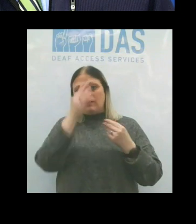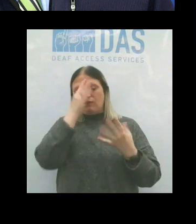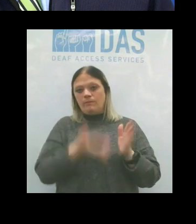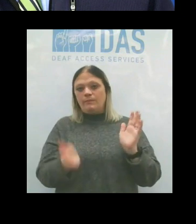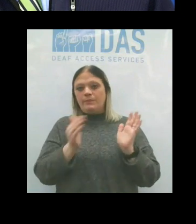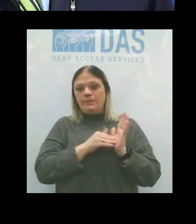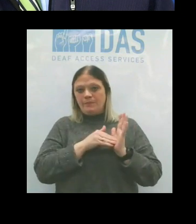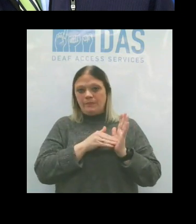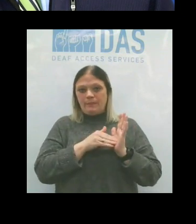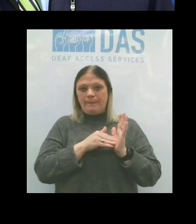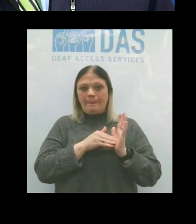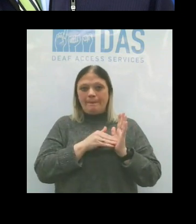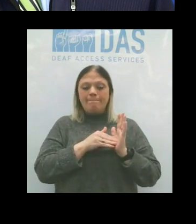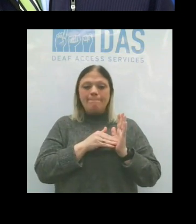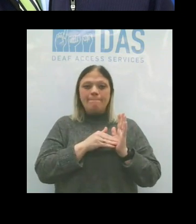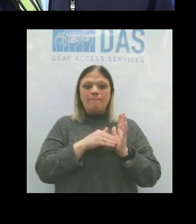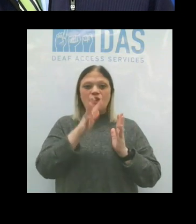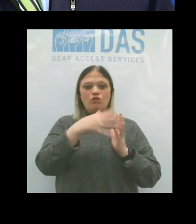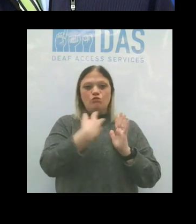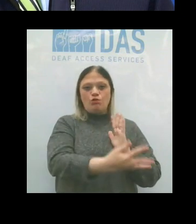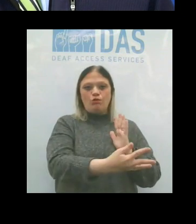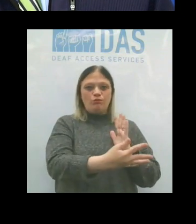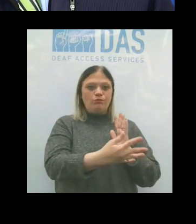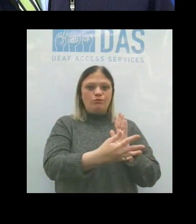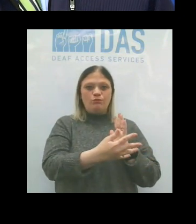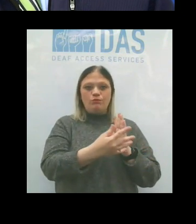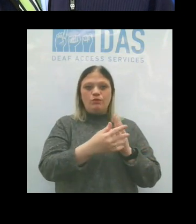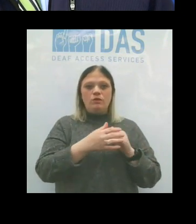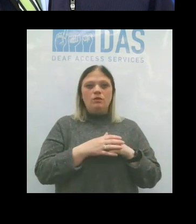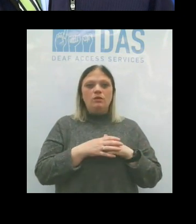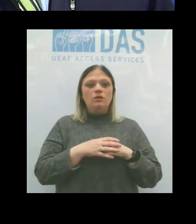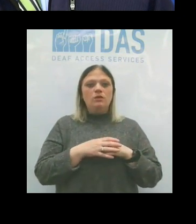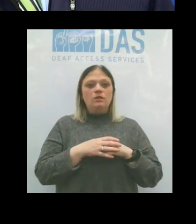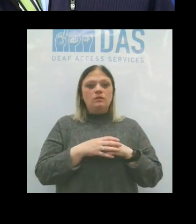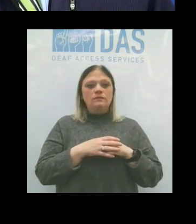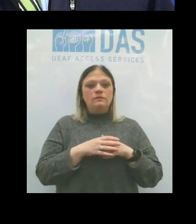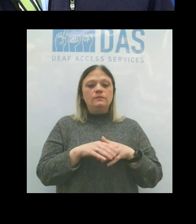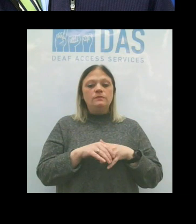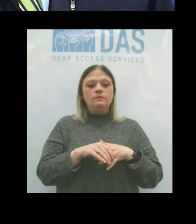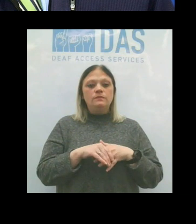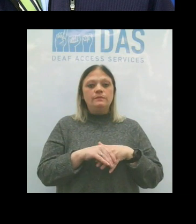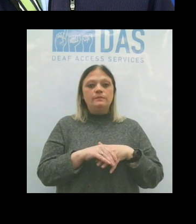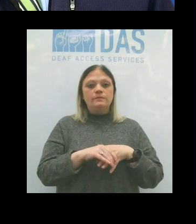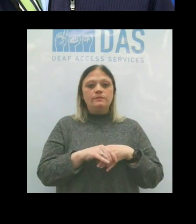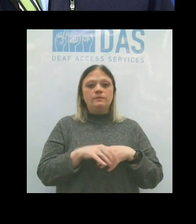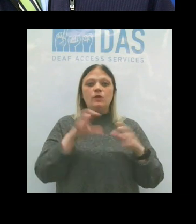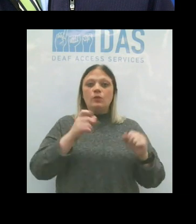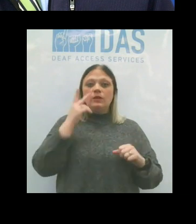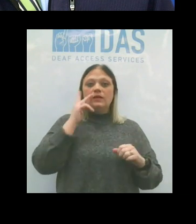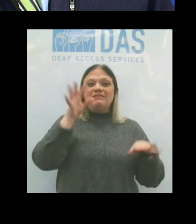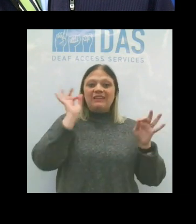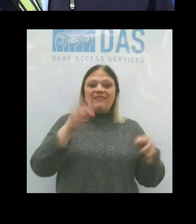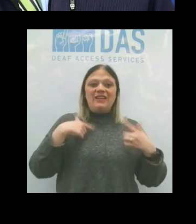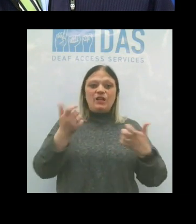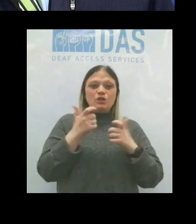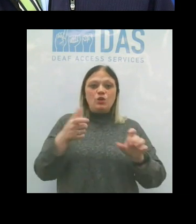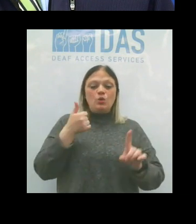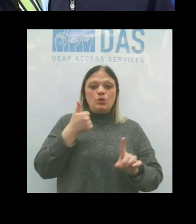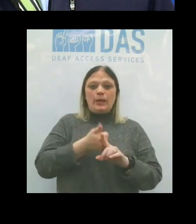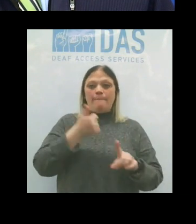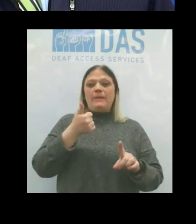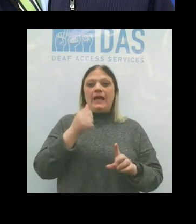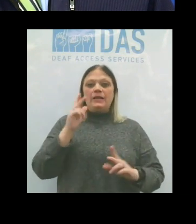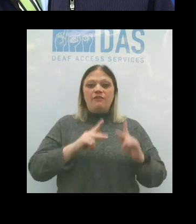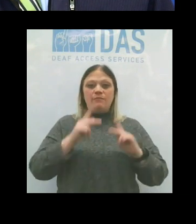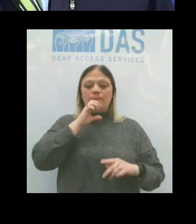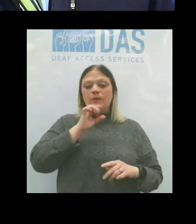again in a chart form, graph form I should say, and you can see that it definitely has a huge impact among